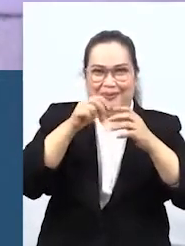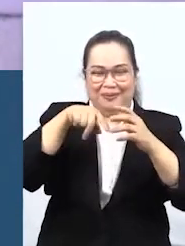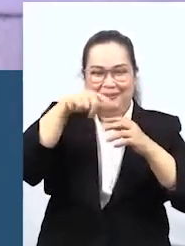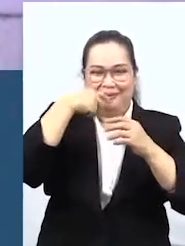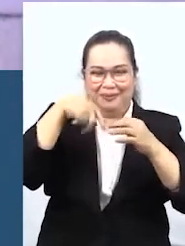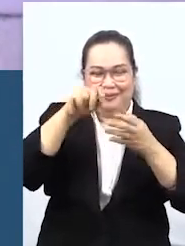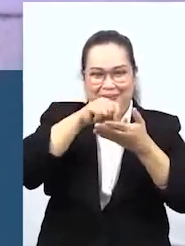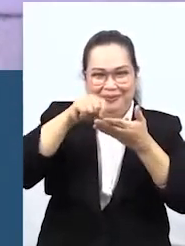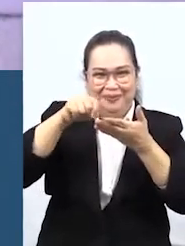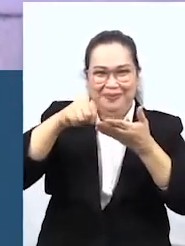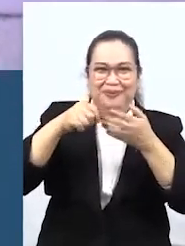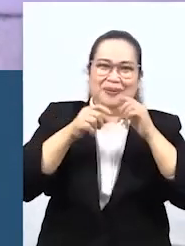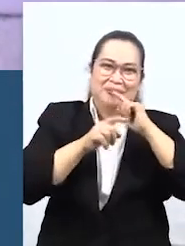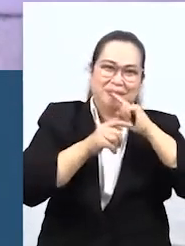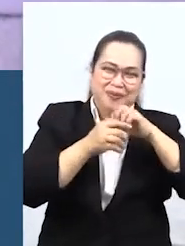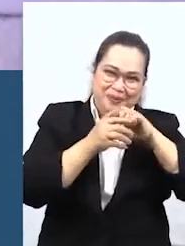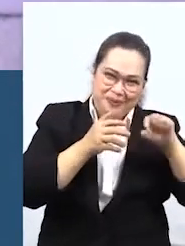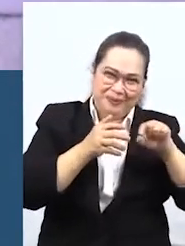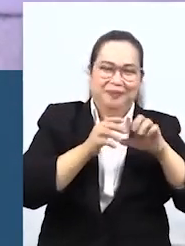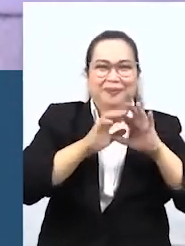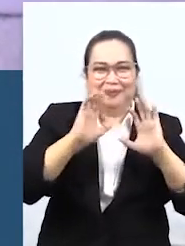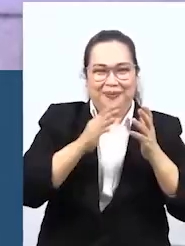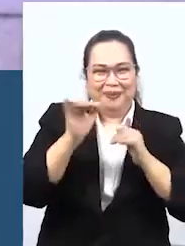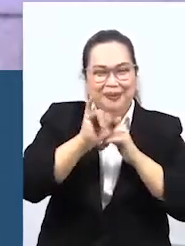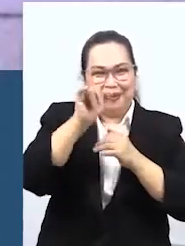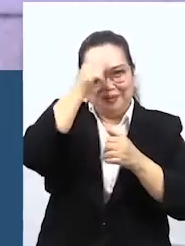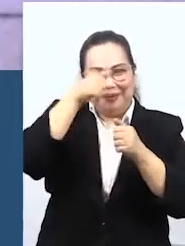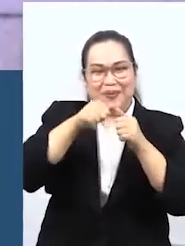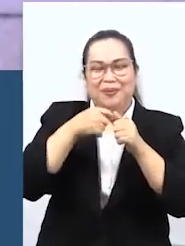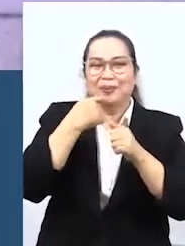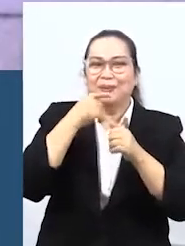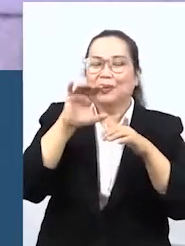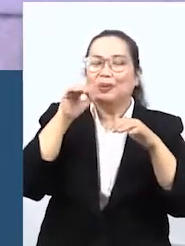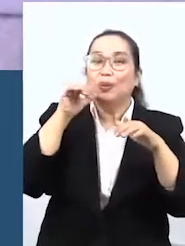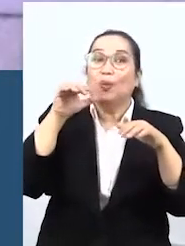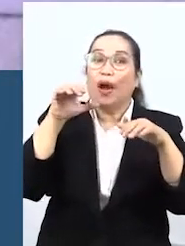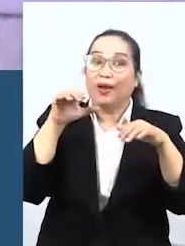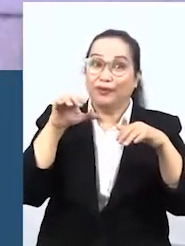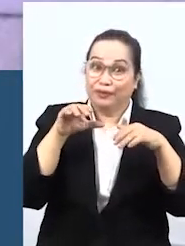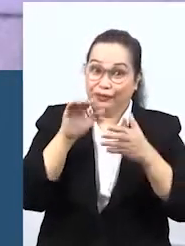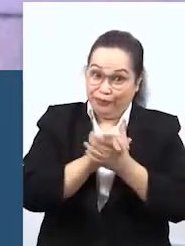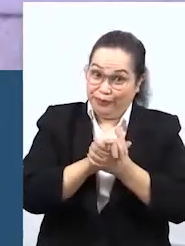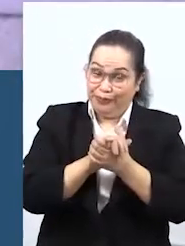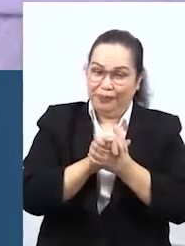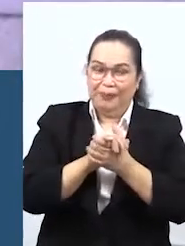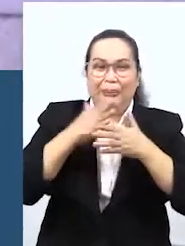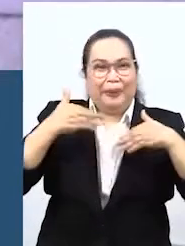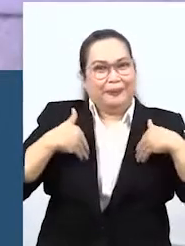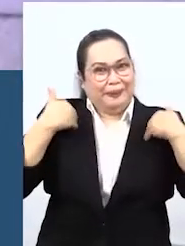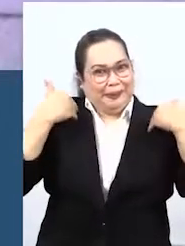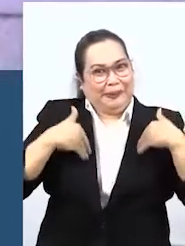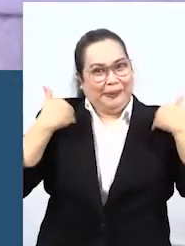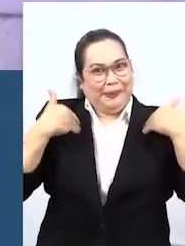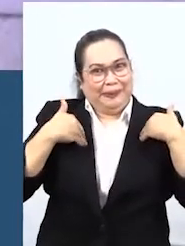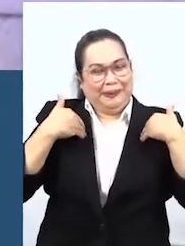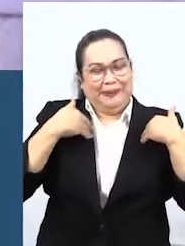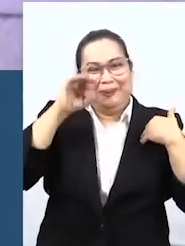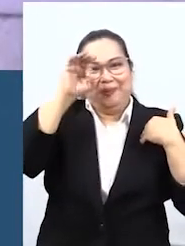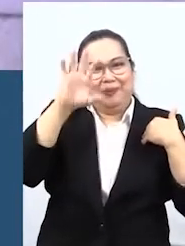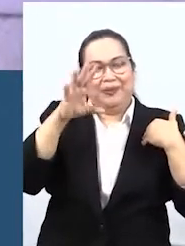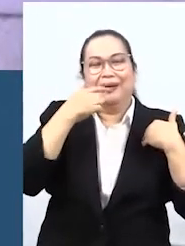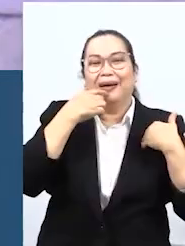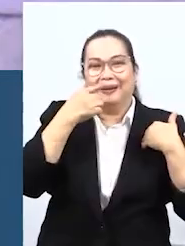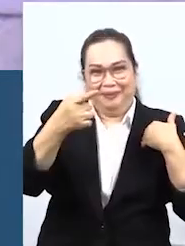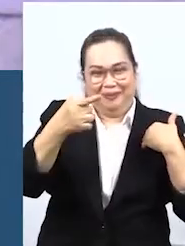know you write your own vows we did that as well and I remember I told my wife No I was a very very young Uh Pastor and I